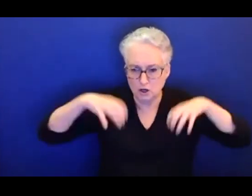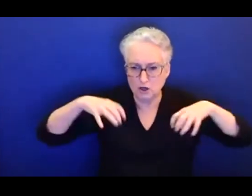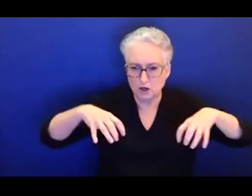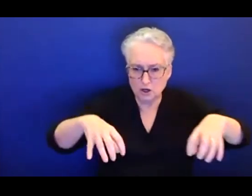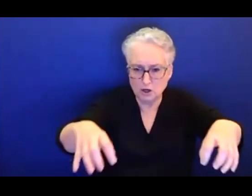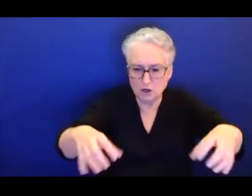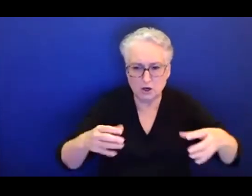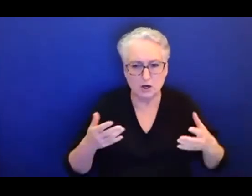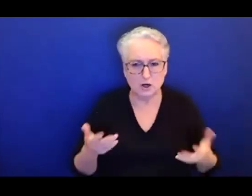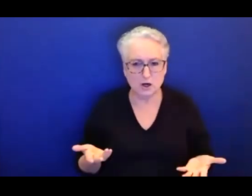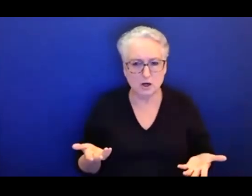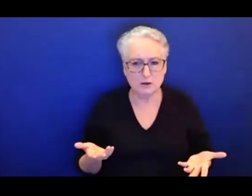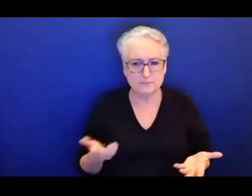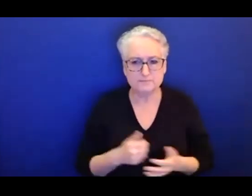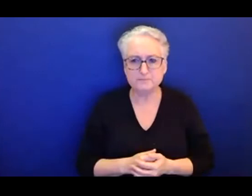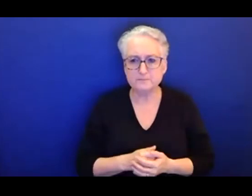definition.